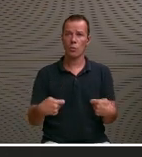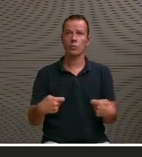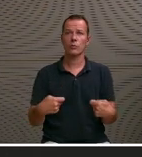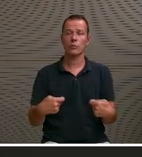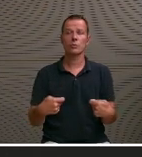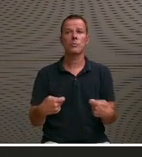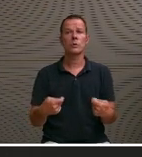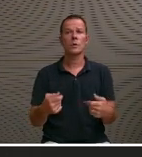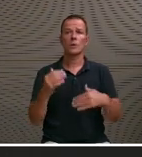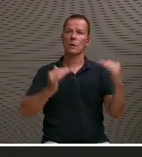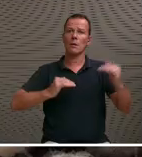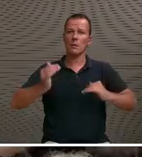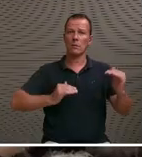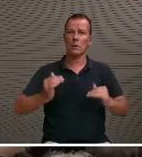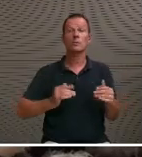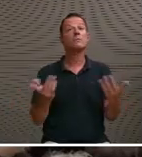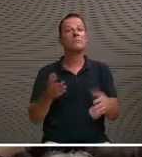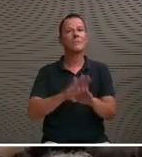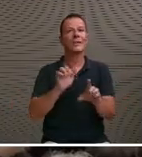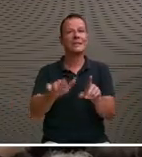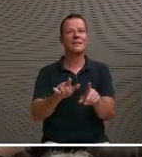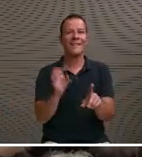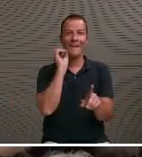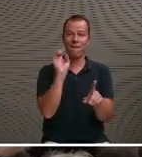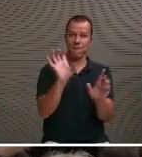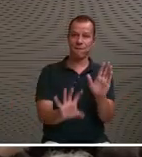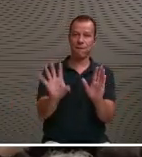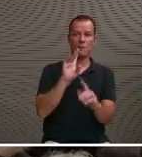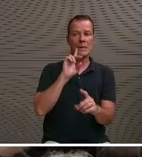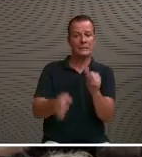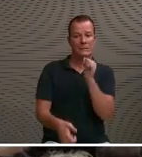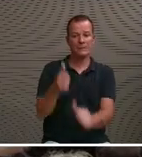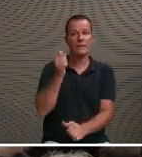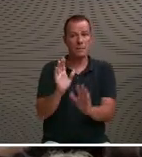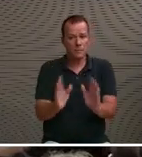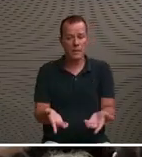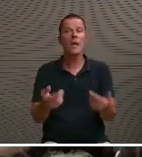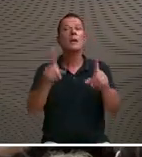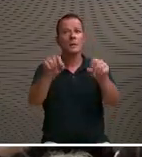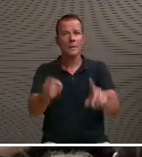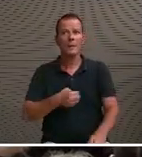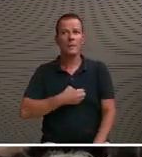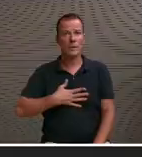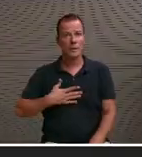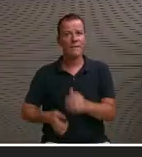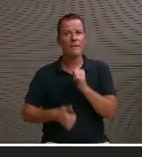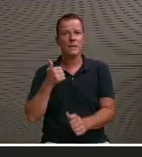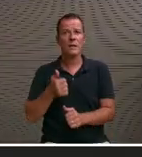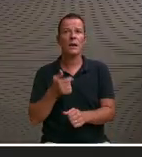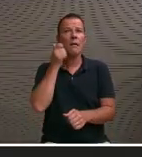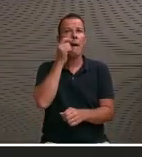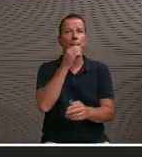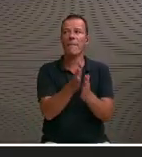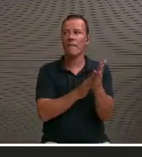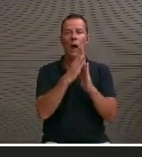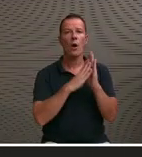hold true. And the companies that win are going to be the ones that can execute this formula much better than anybody else. This will be a